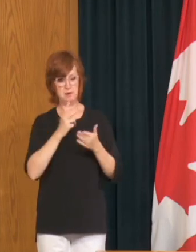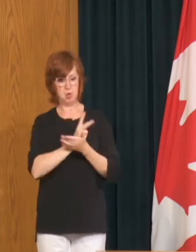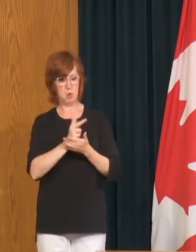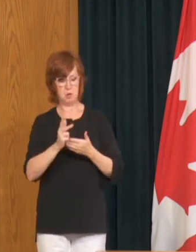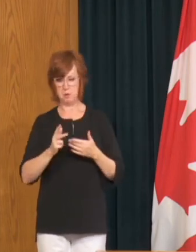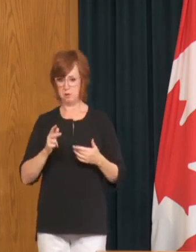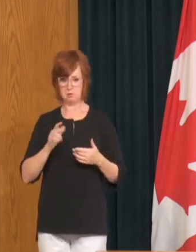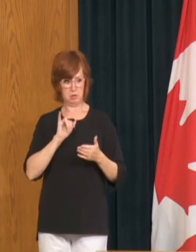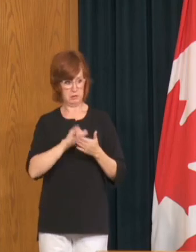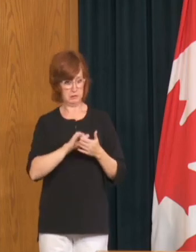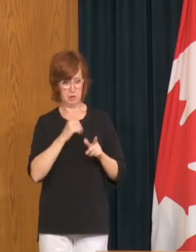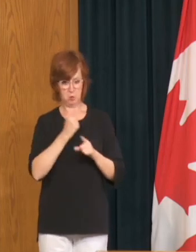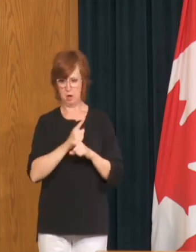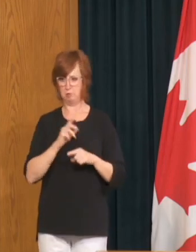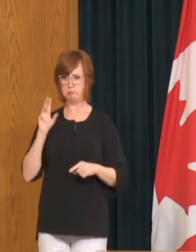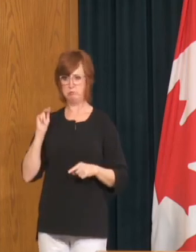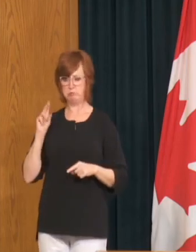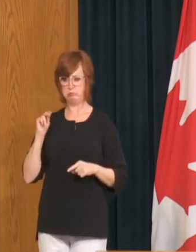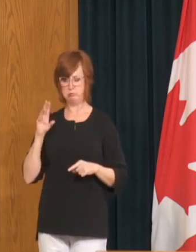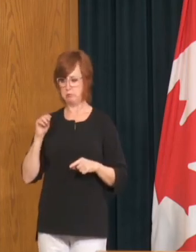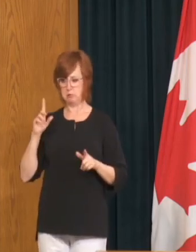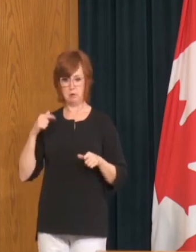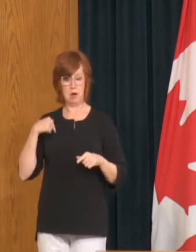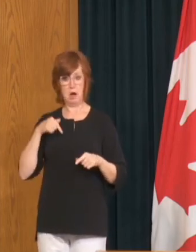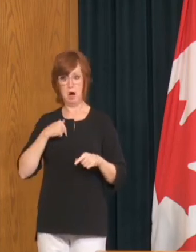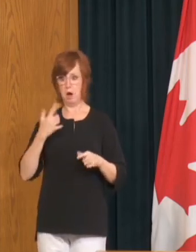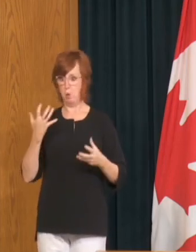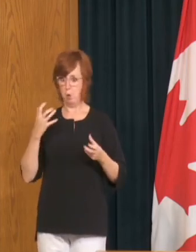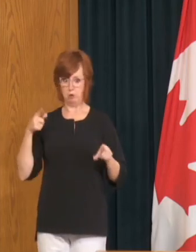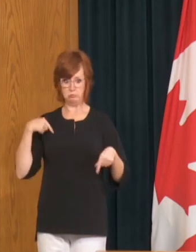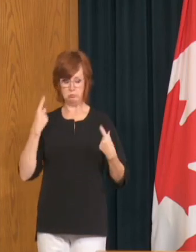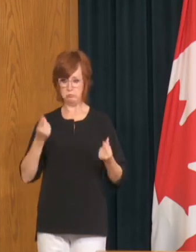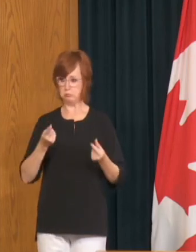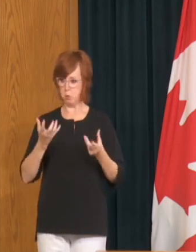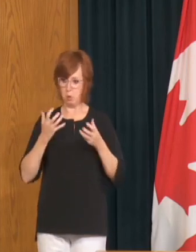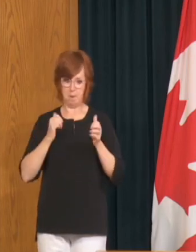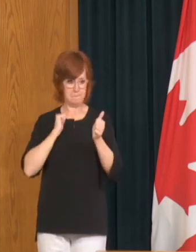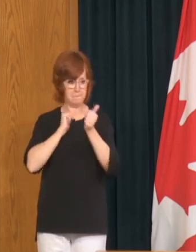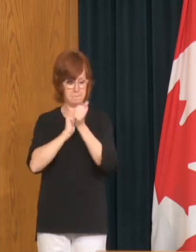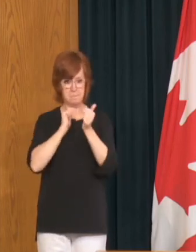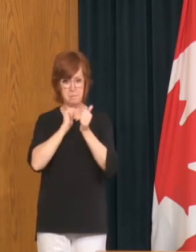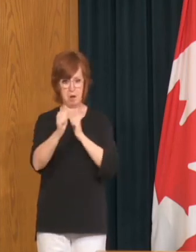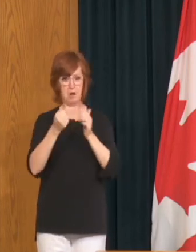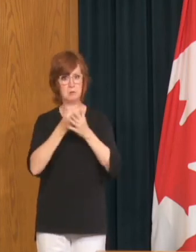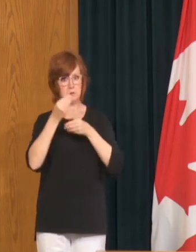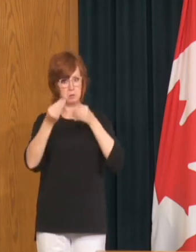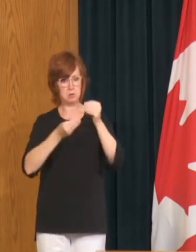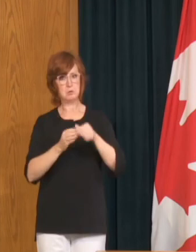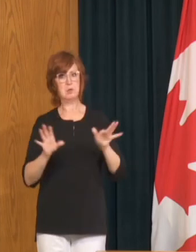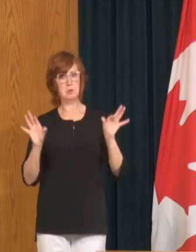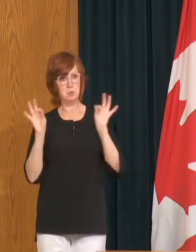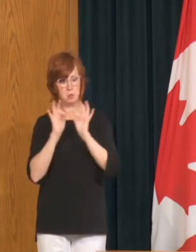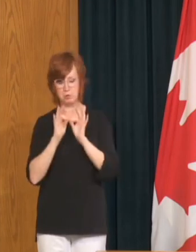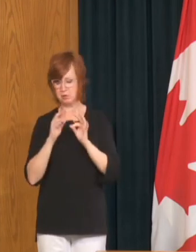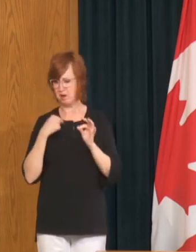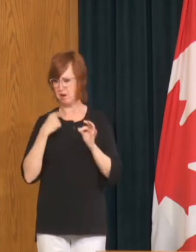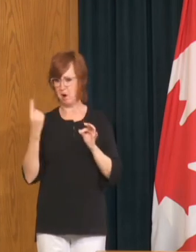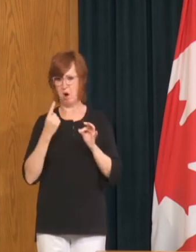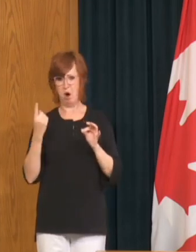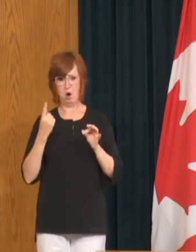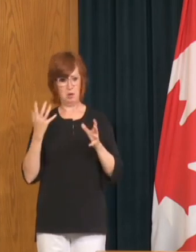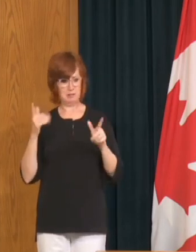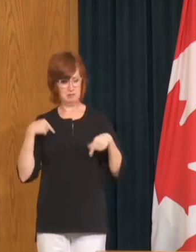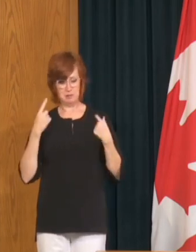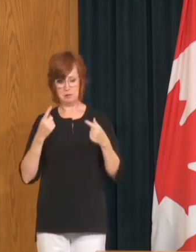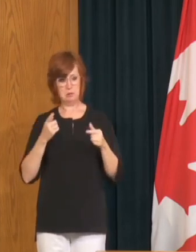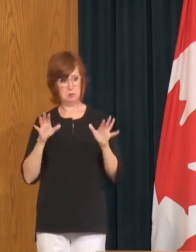to introduce and pass a budget here in this province on behalf of the people that we represent. It's always been my desire to pass